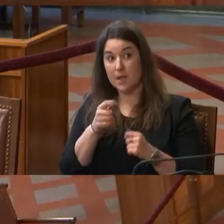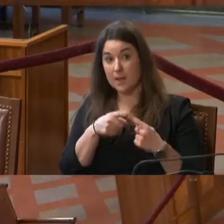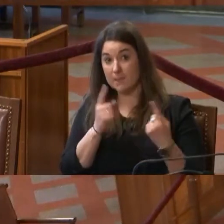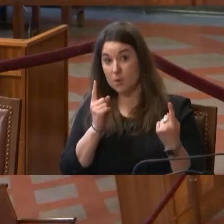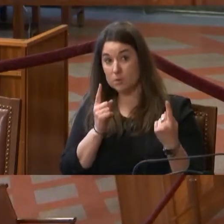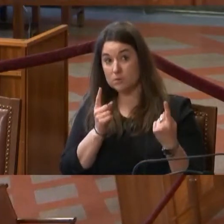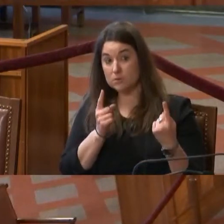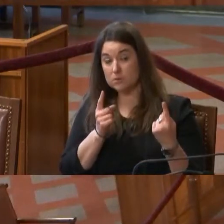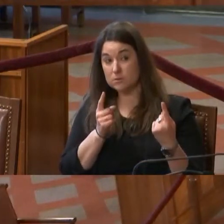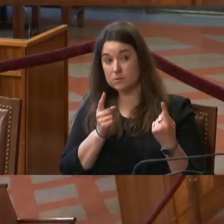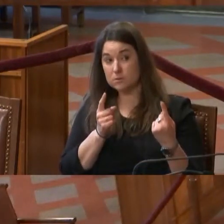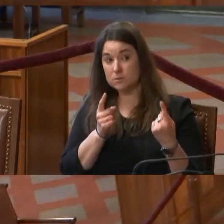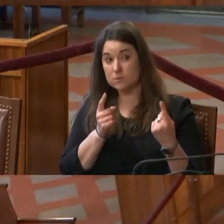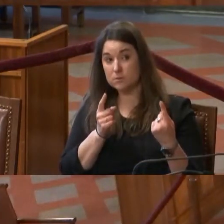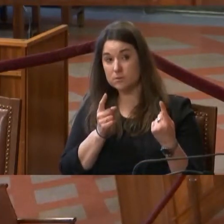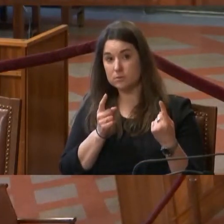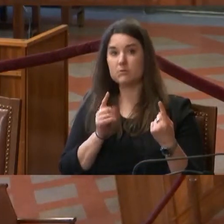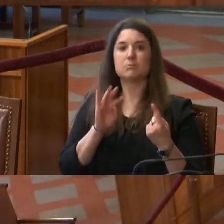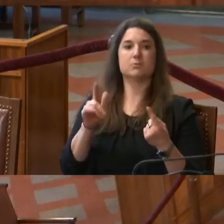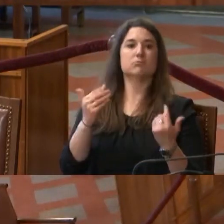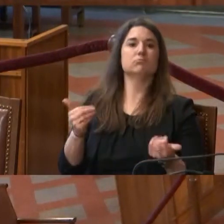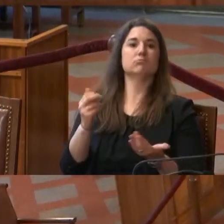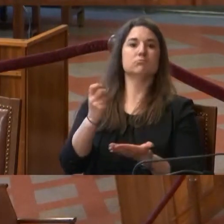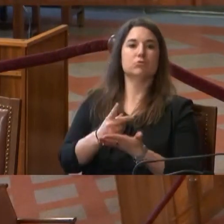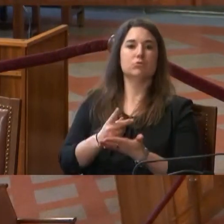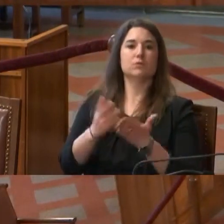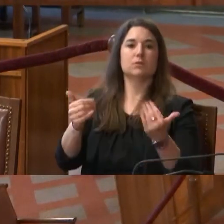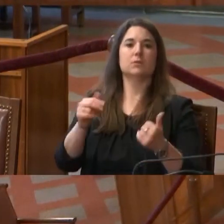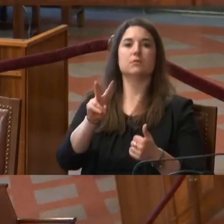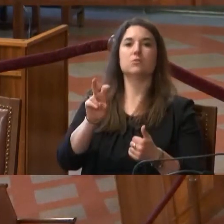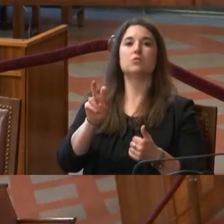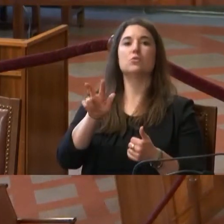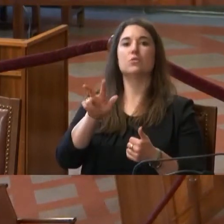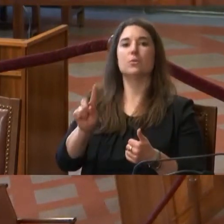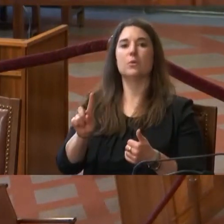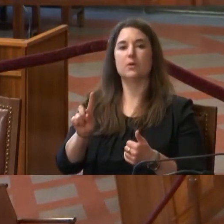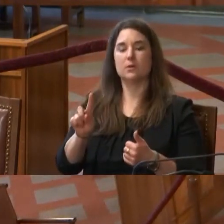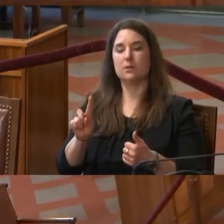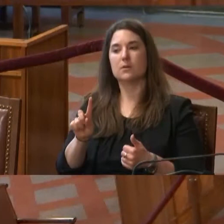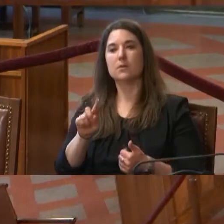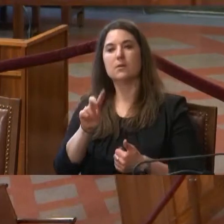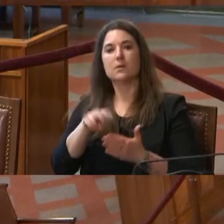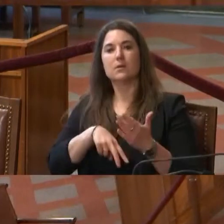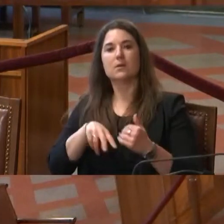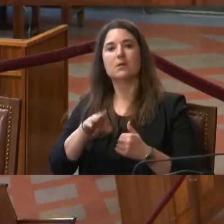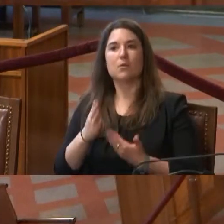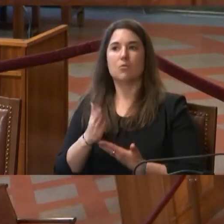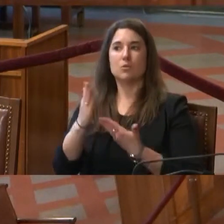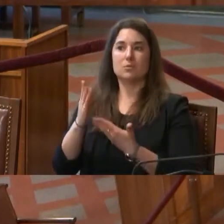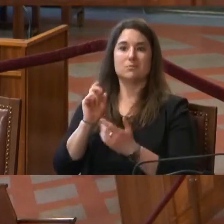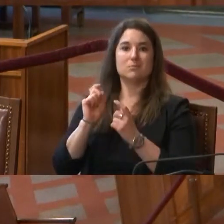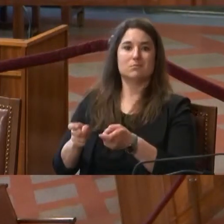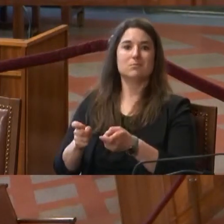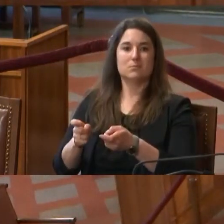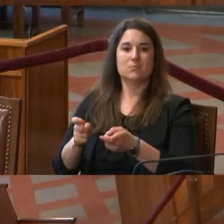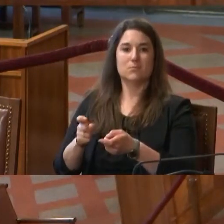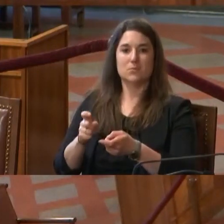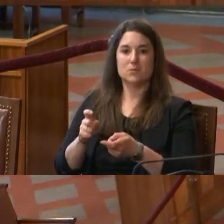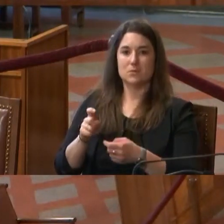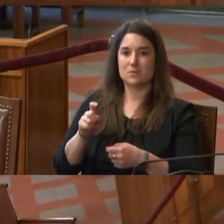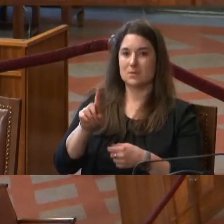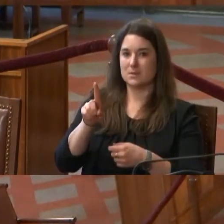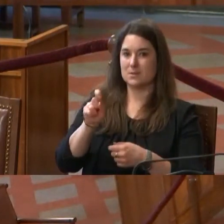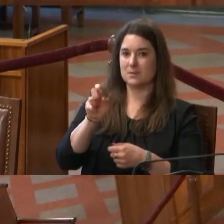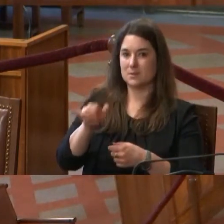opposed? Aye. Bill is approved. Bill 231. Bill 231, resolution granting unto Daisy